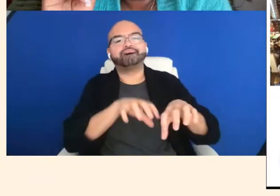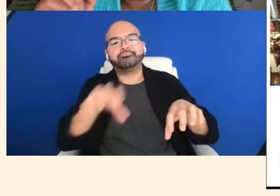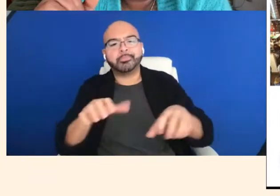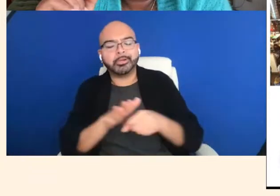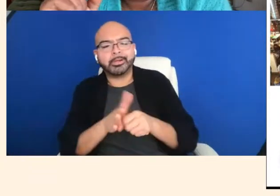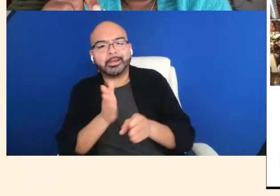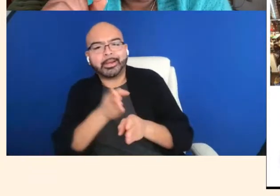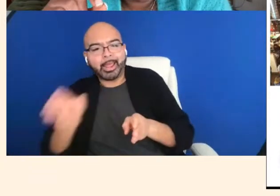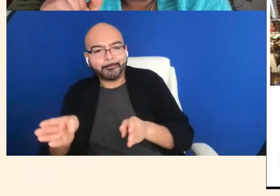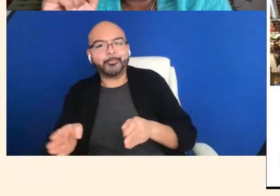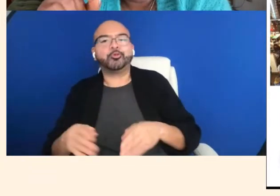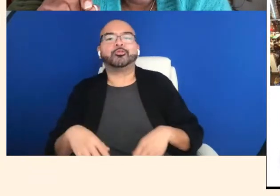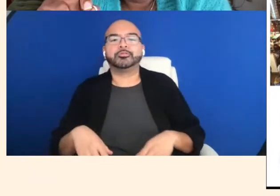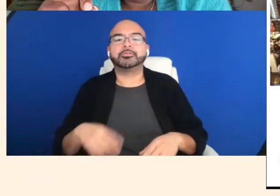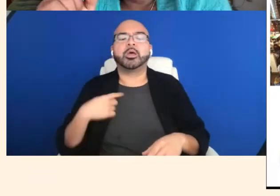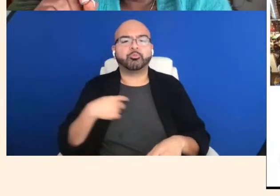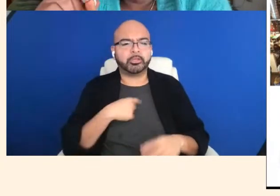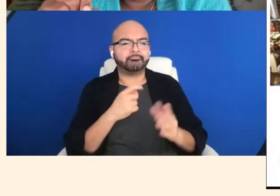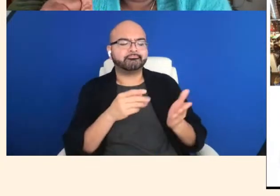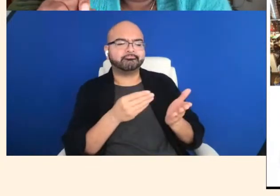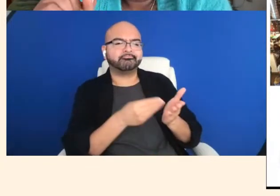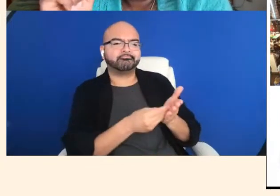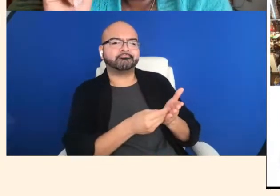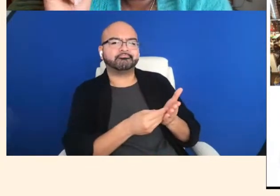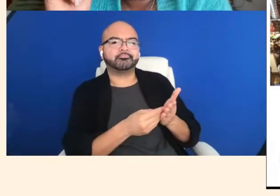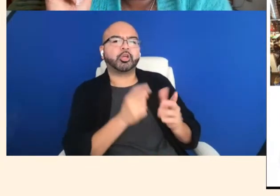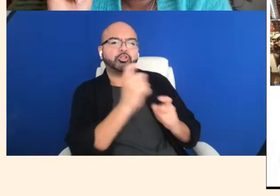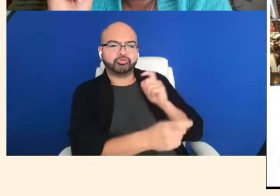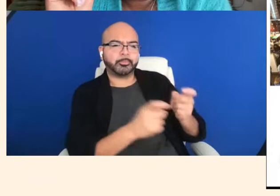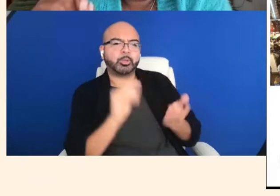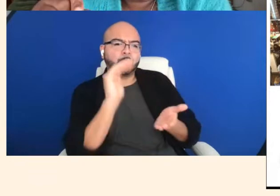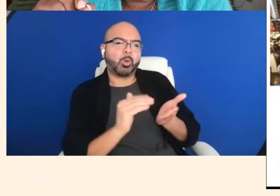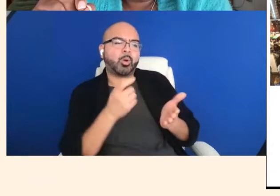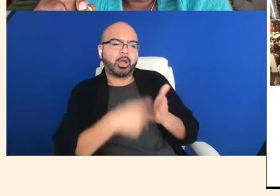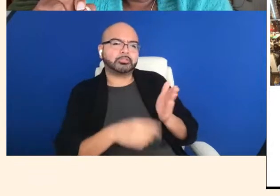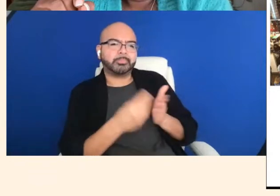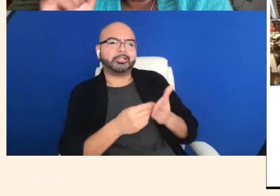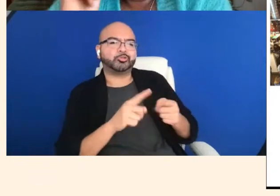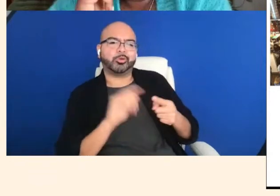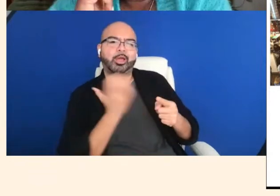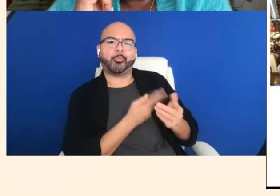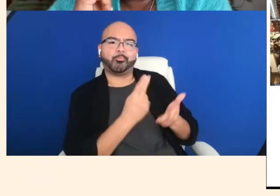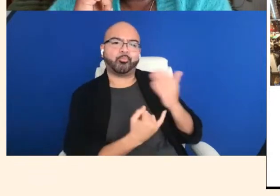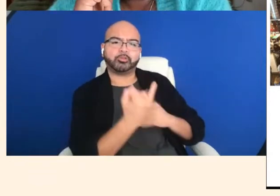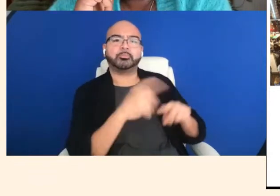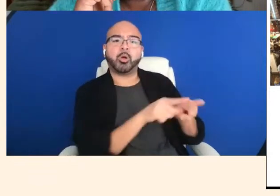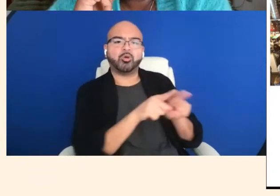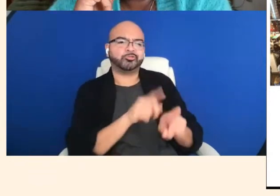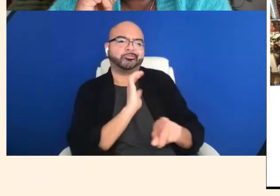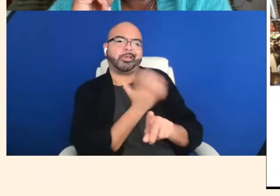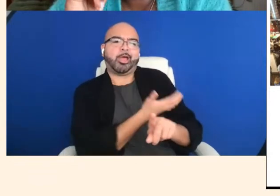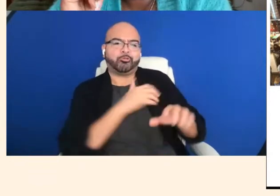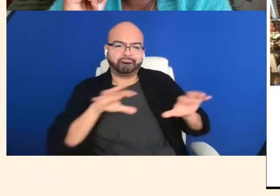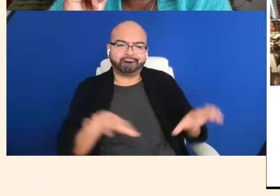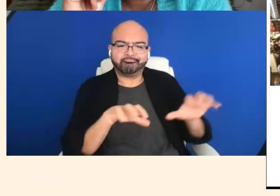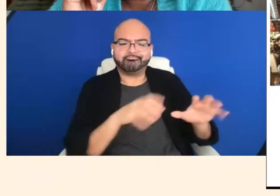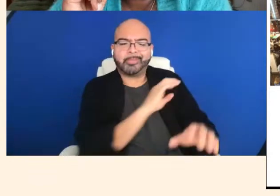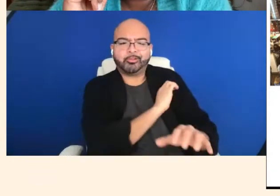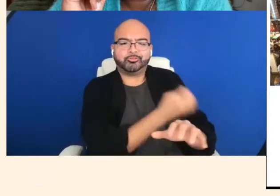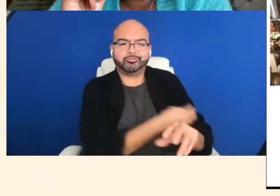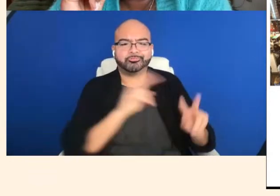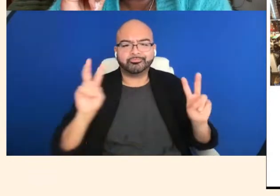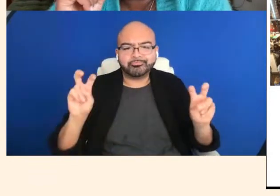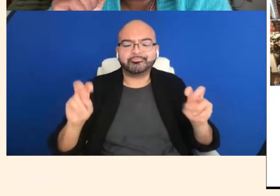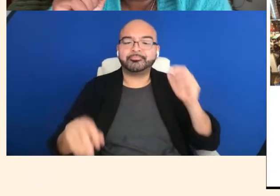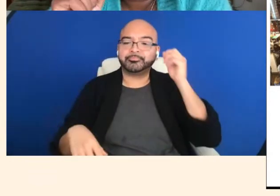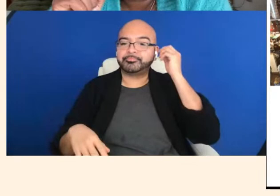we contribute low cost money to our projects, we contribute energy. I probably should have loaded up some of our